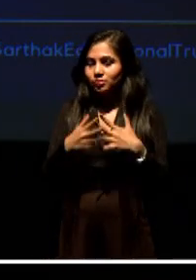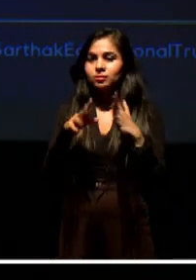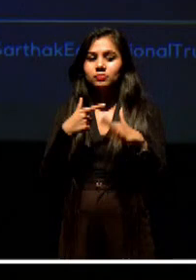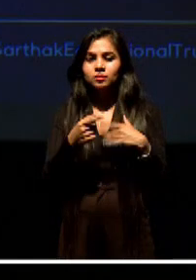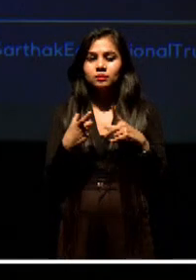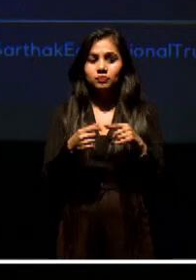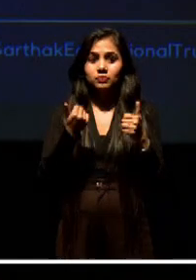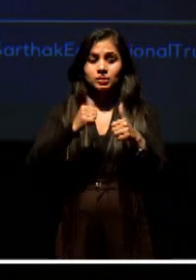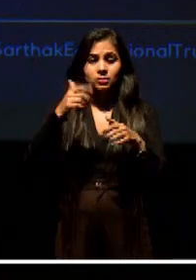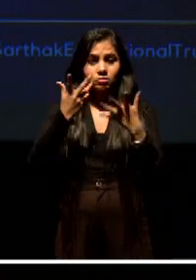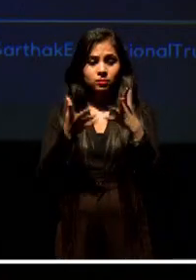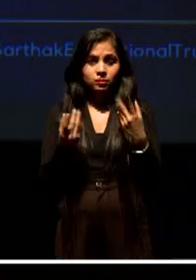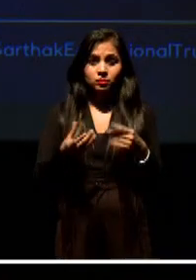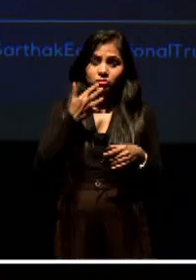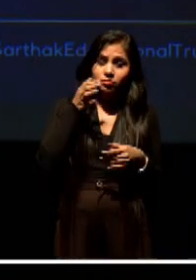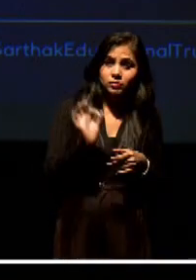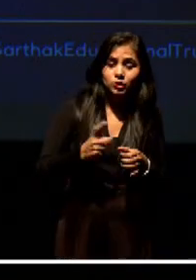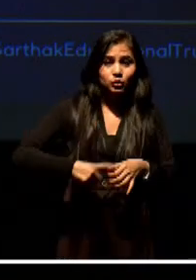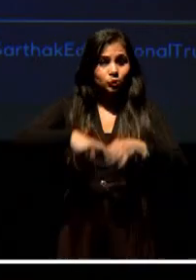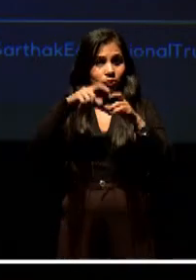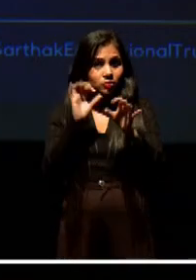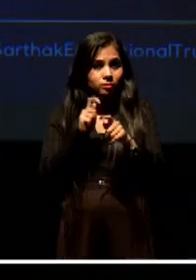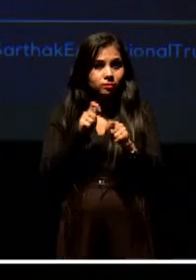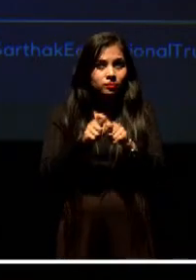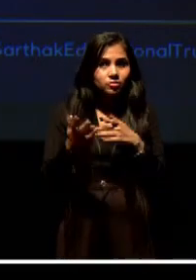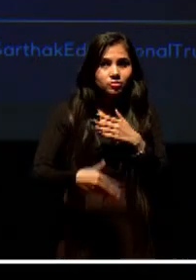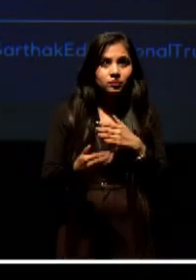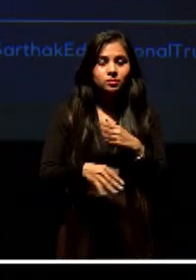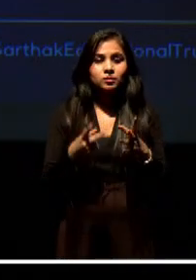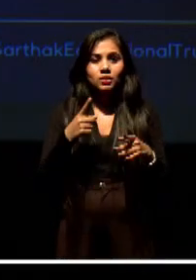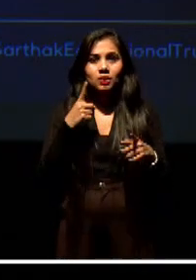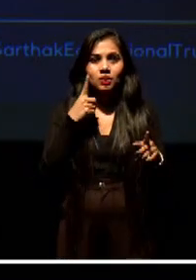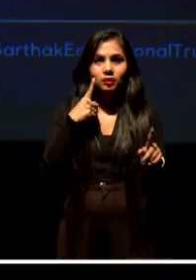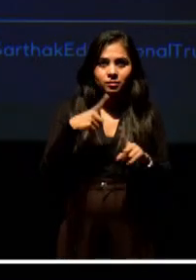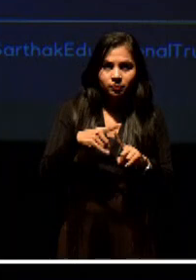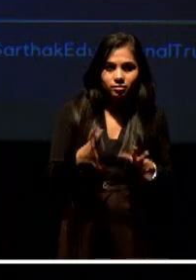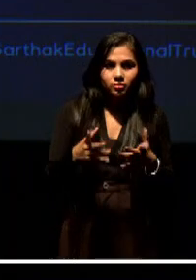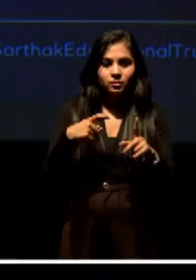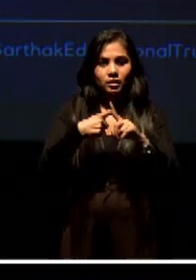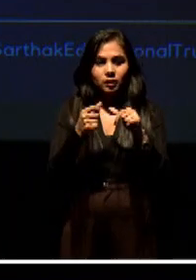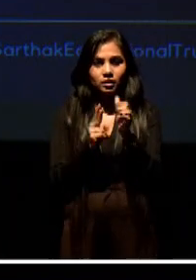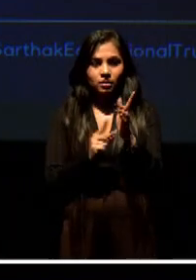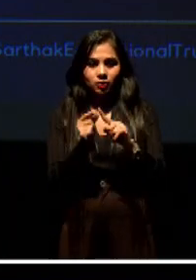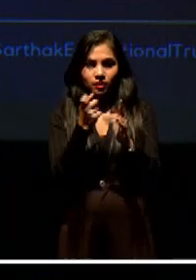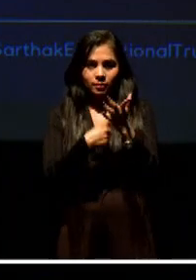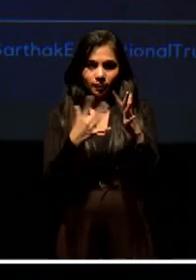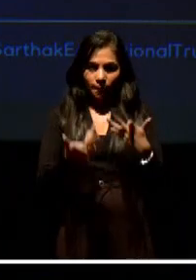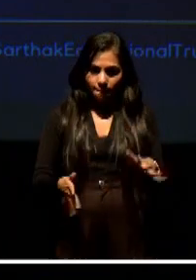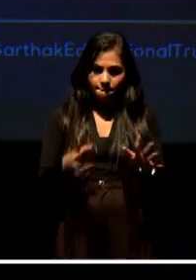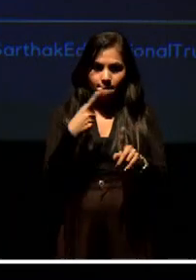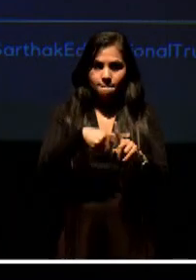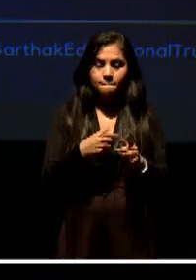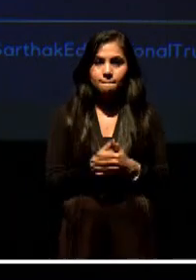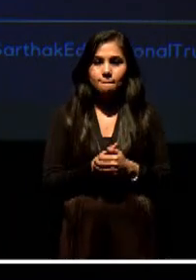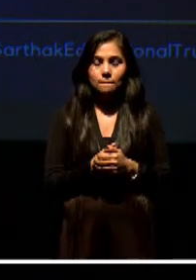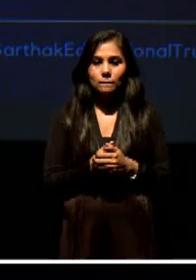done some real quality work. He's an alumnus of IIT Kanpur, very senior batches, and very respectably